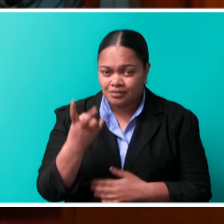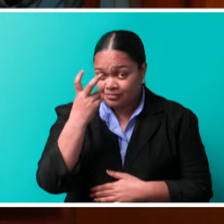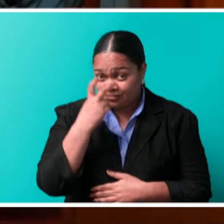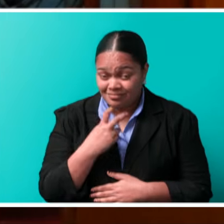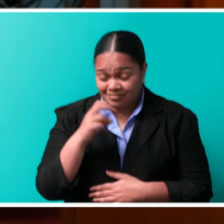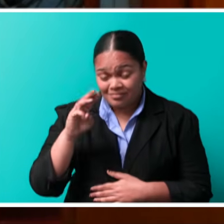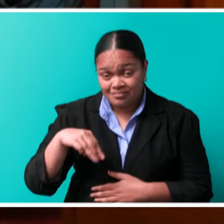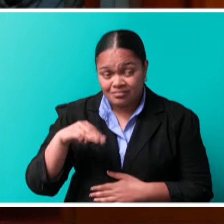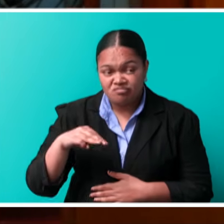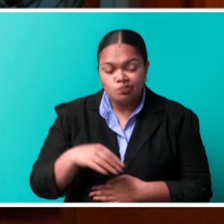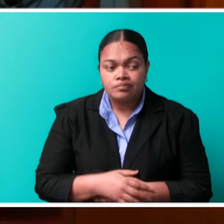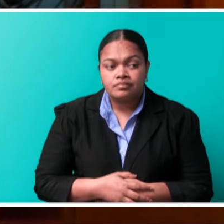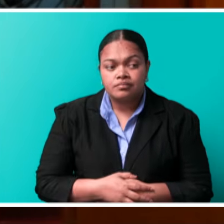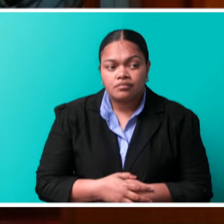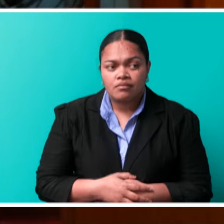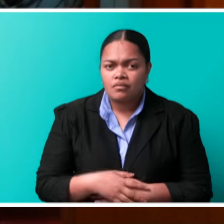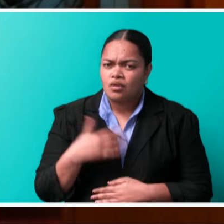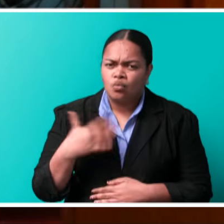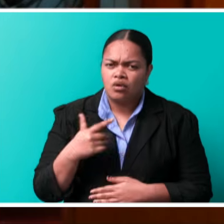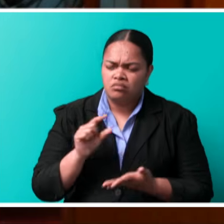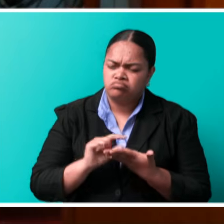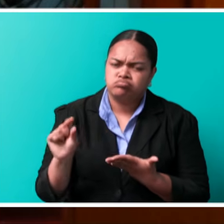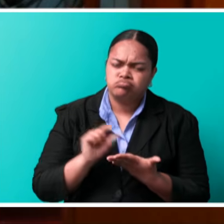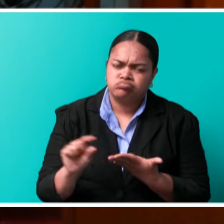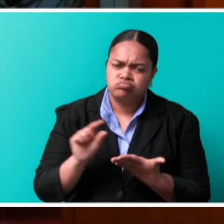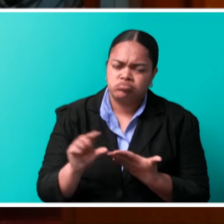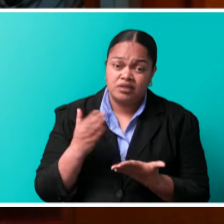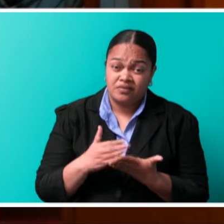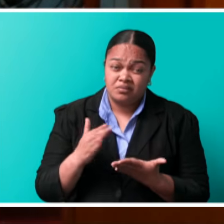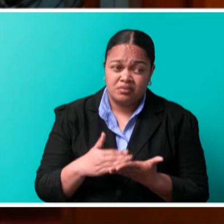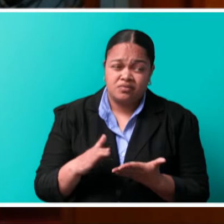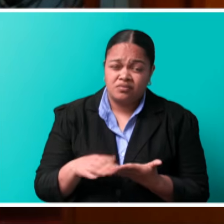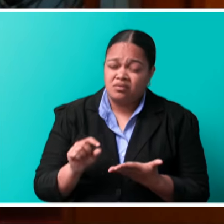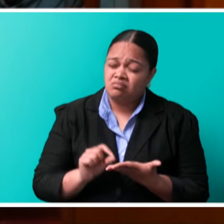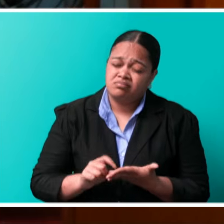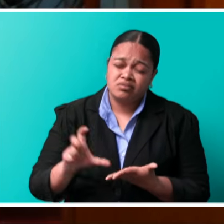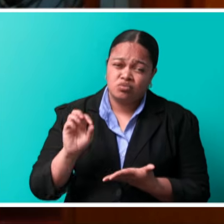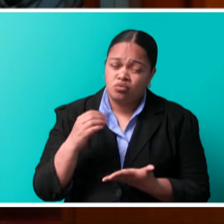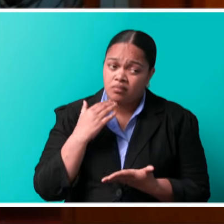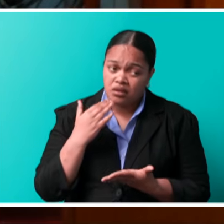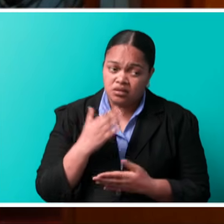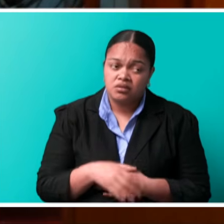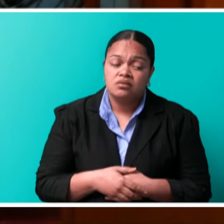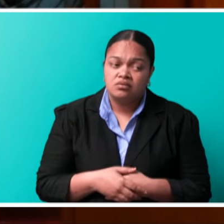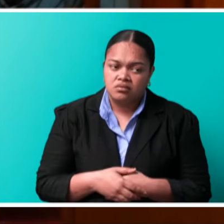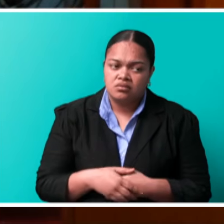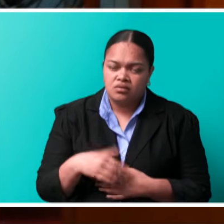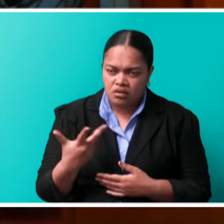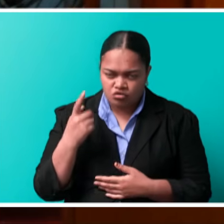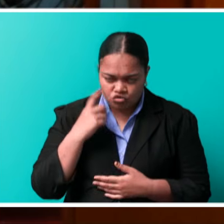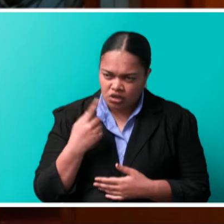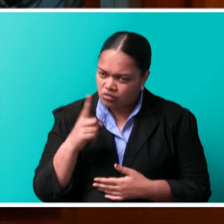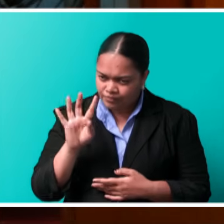then who had contributed so much to the fund are still trying to get justification. And I promise